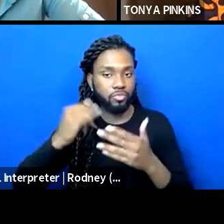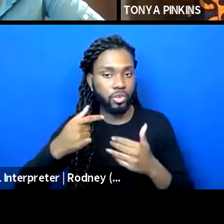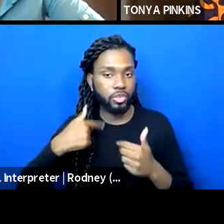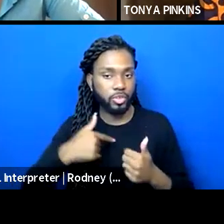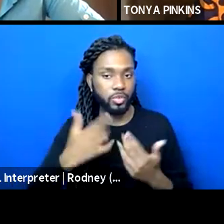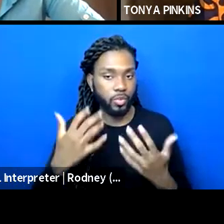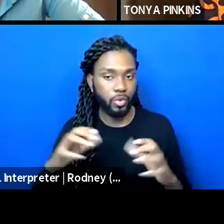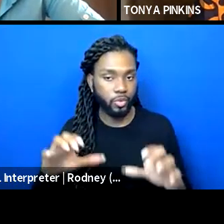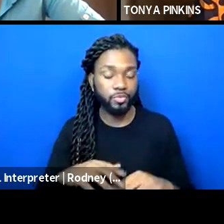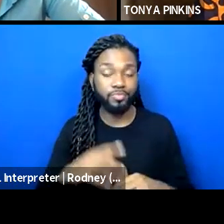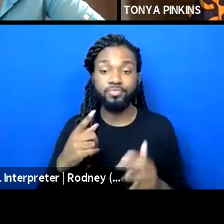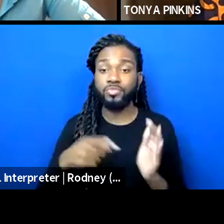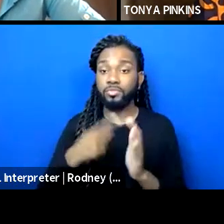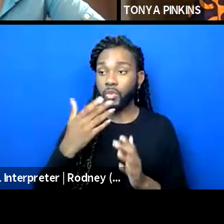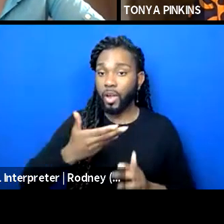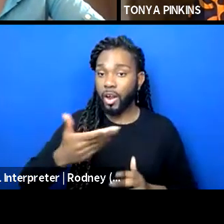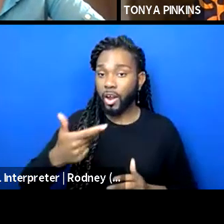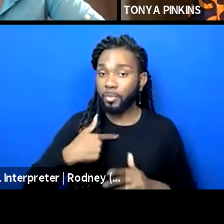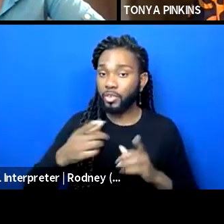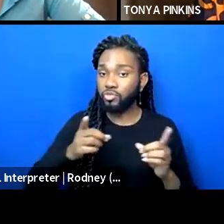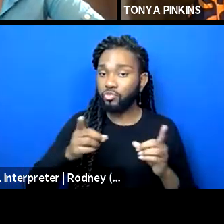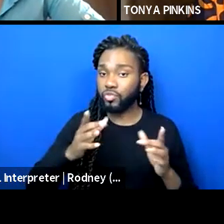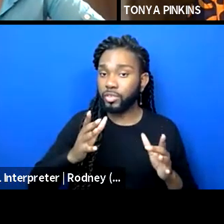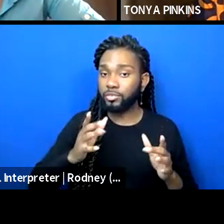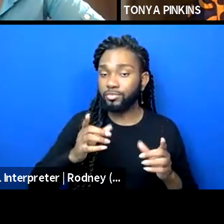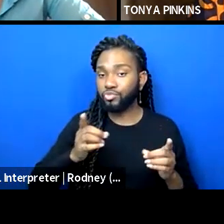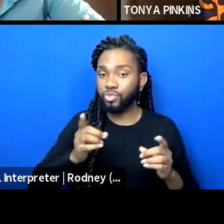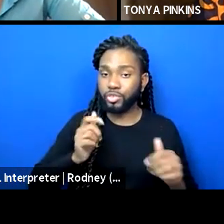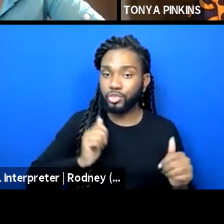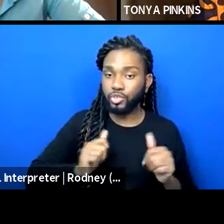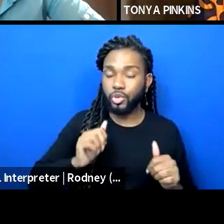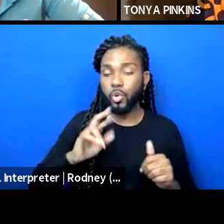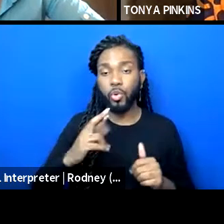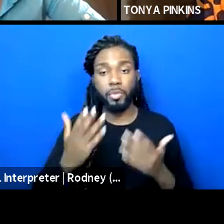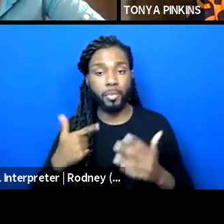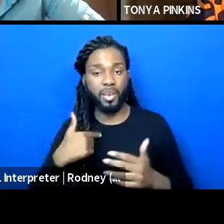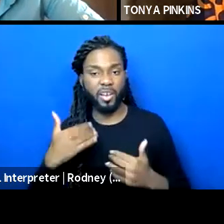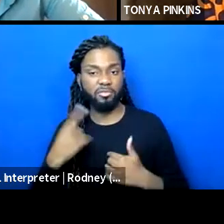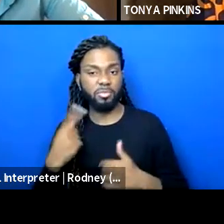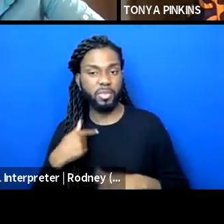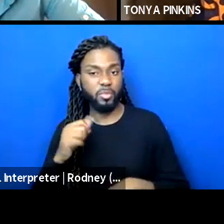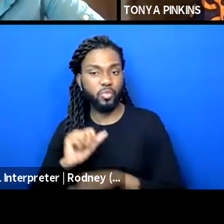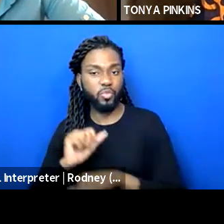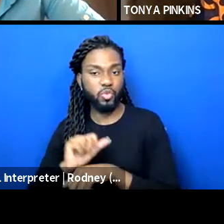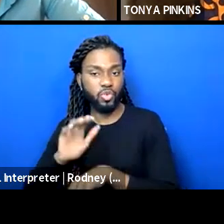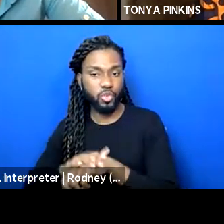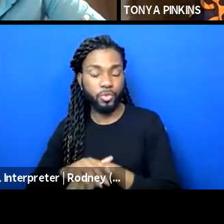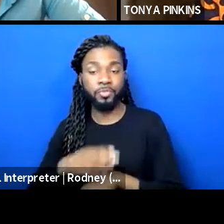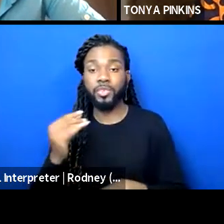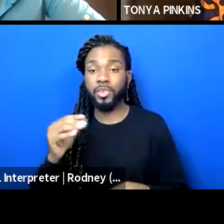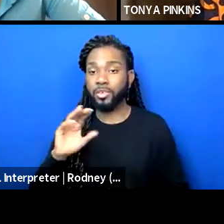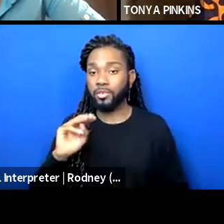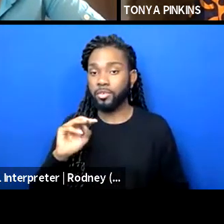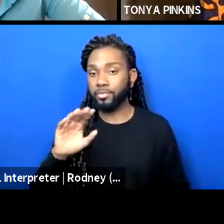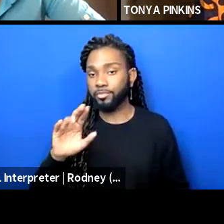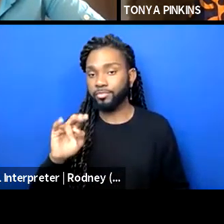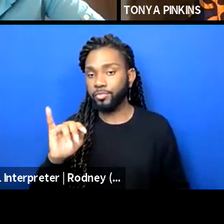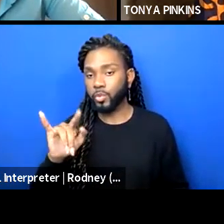may be hired to direct a show or something, or I have something that I'm working on. And she had